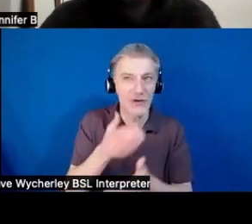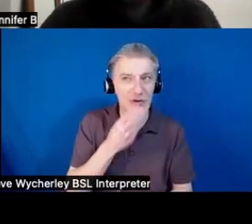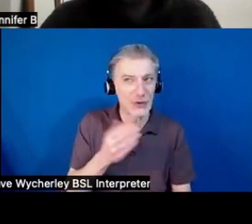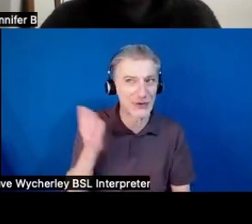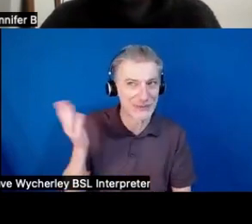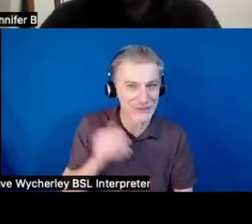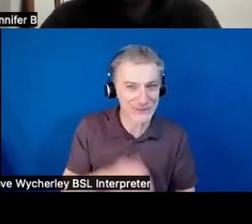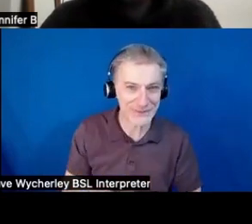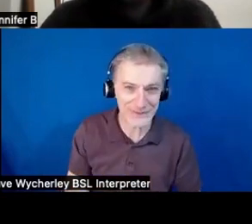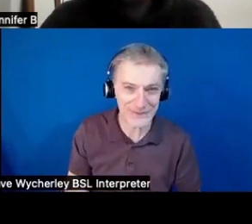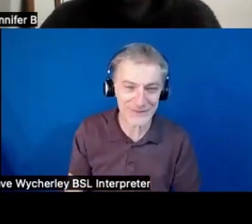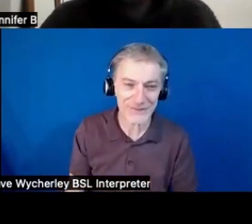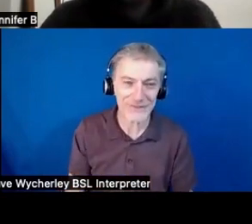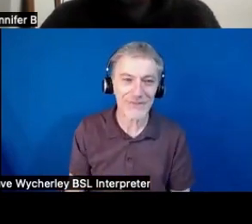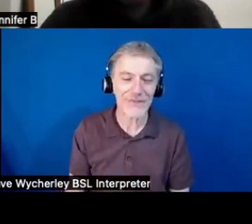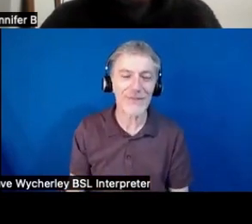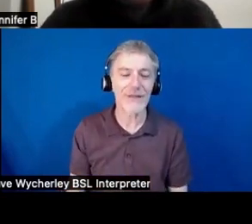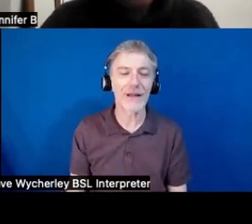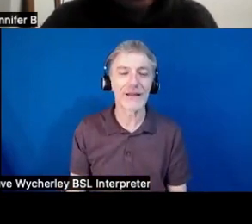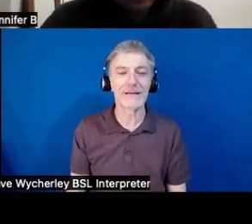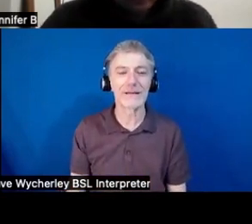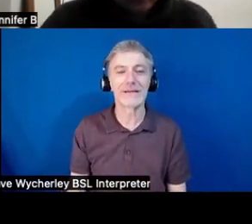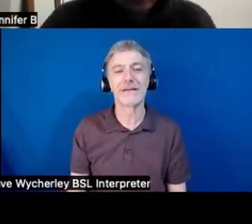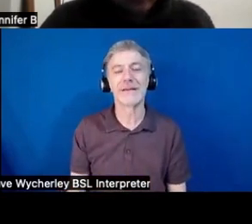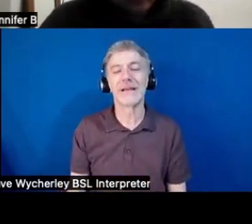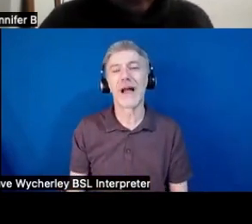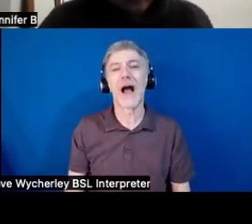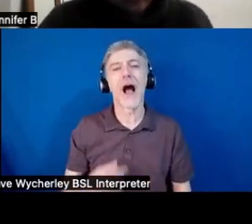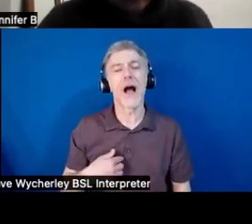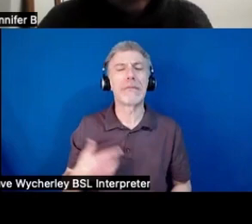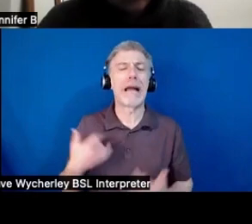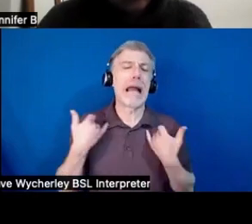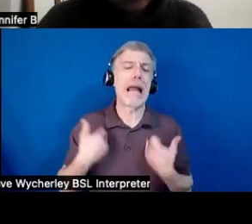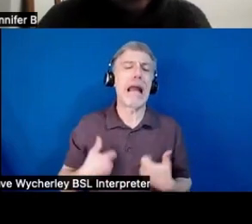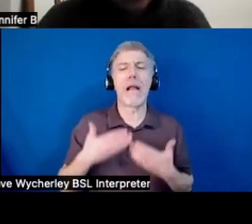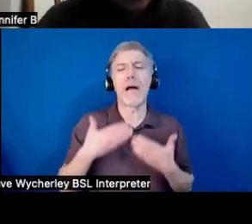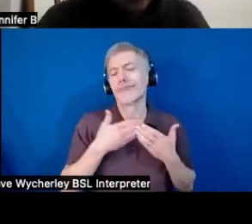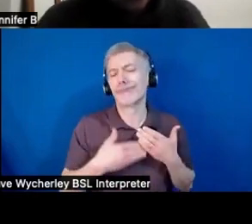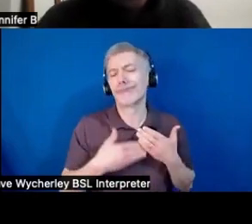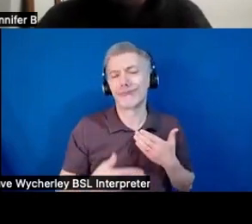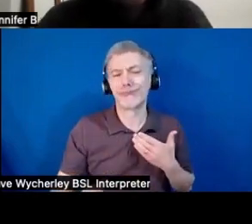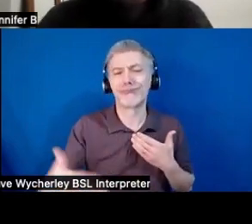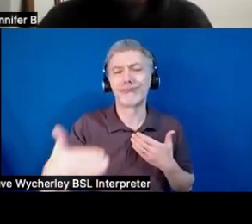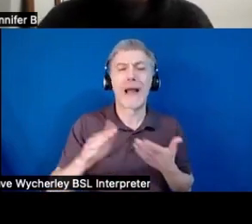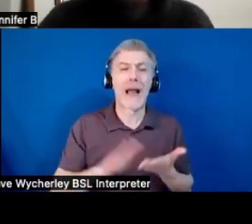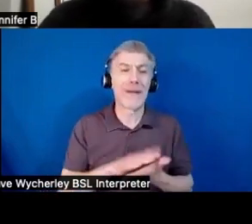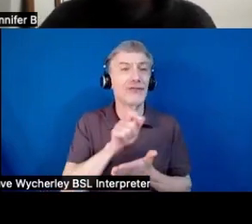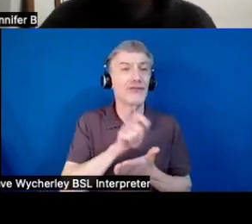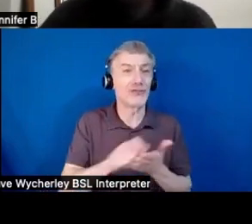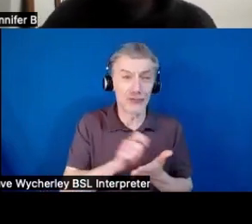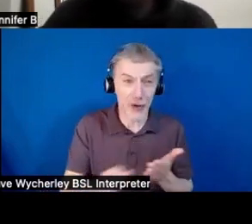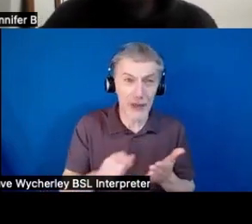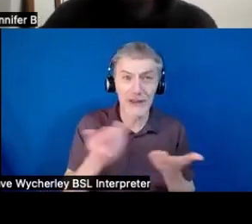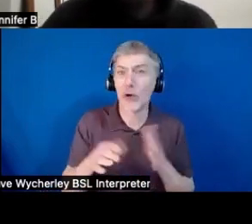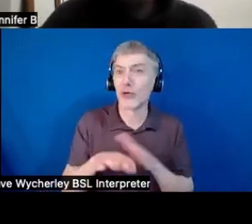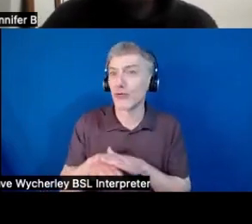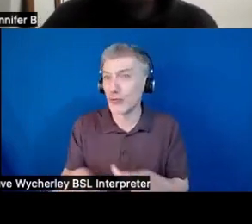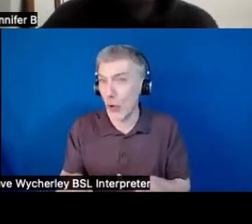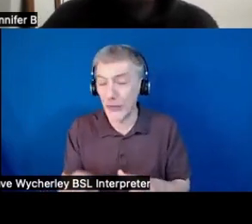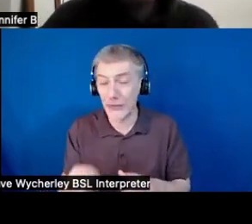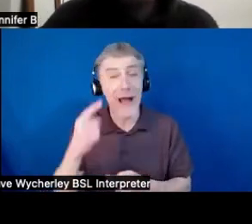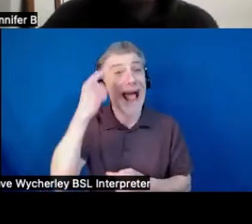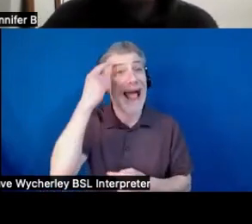me read this. Is chronic illness is both writing and not writing, thinking and not thinking, being active and